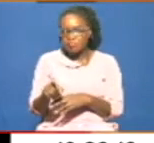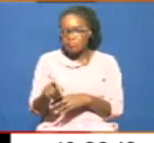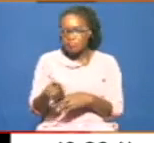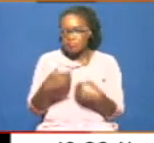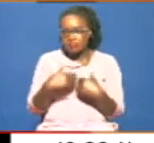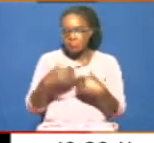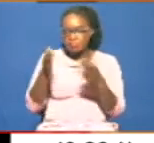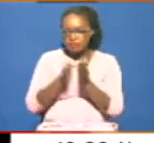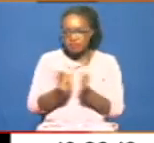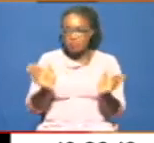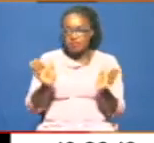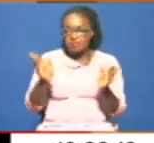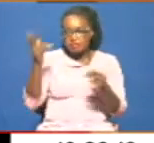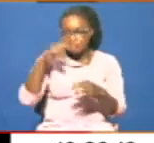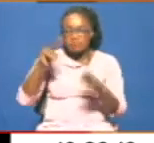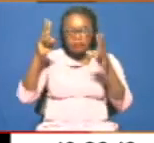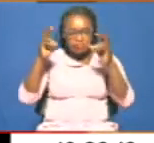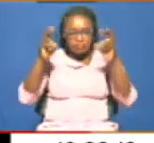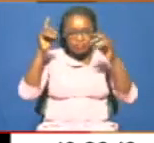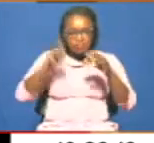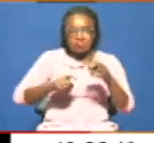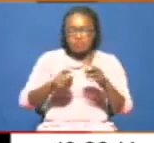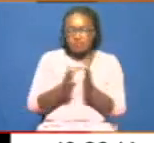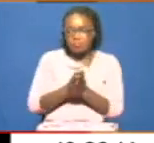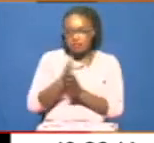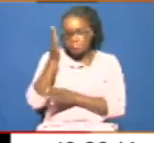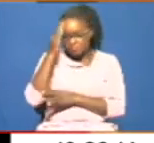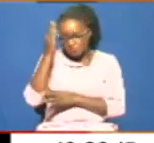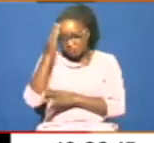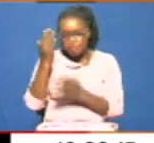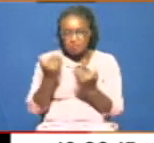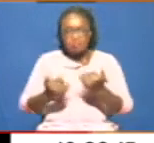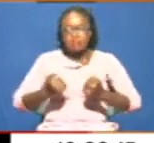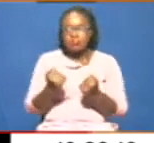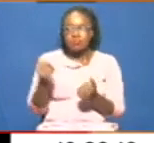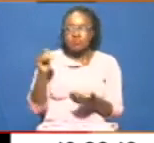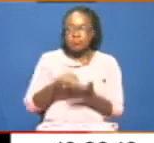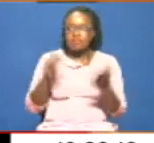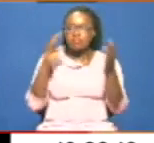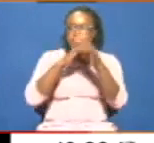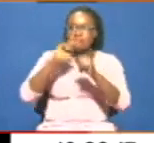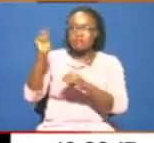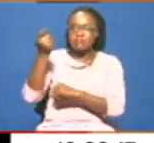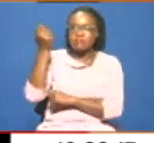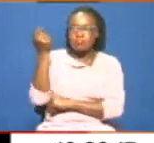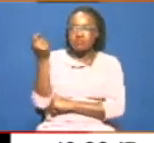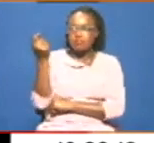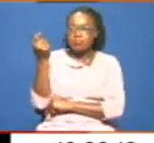issue. It must be deliberate. We are happy now, again, the president of Kenya